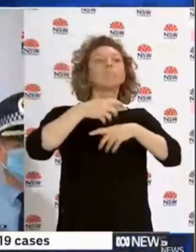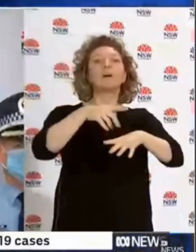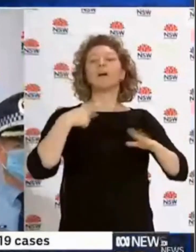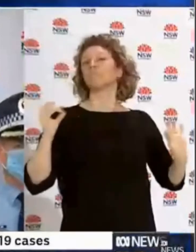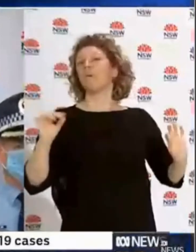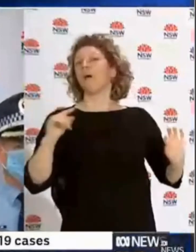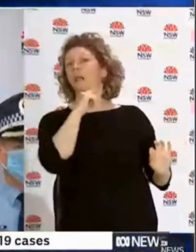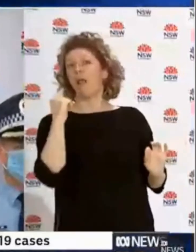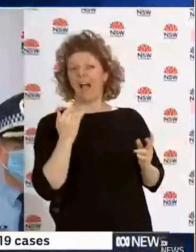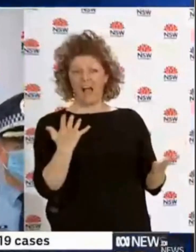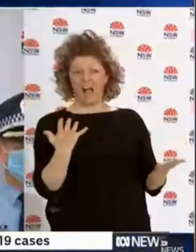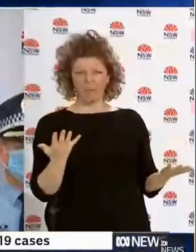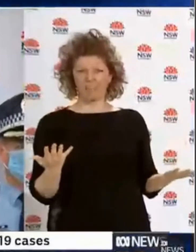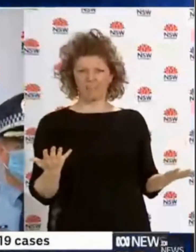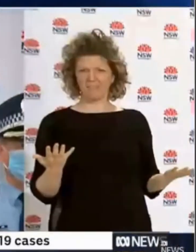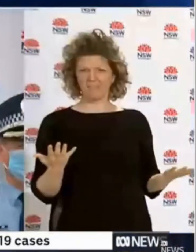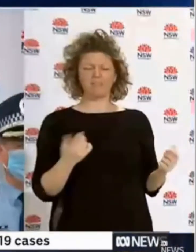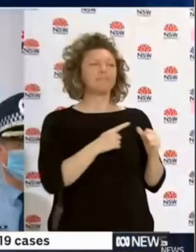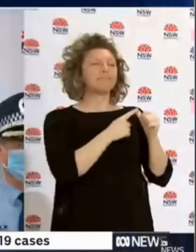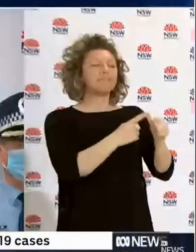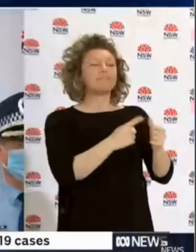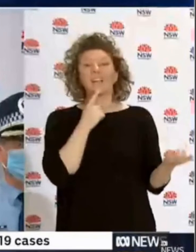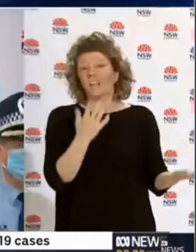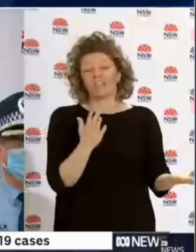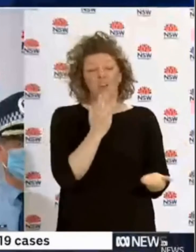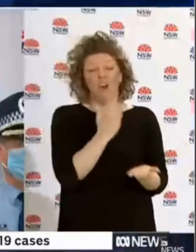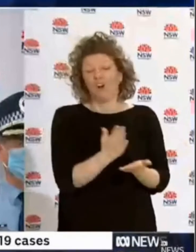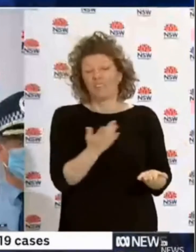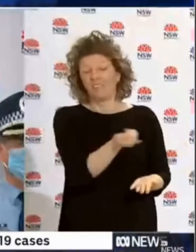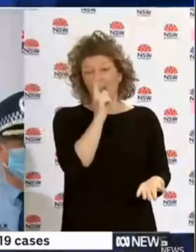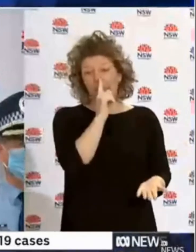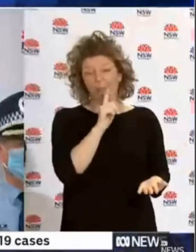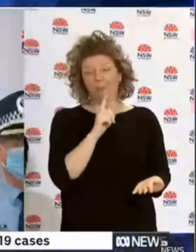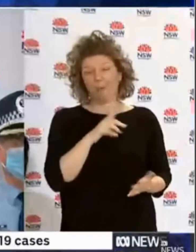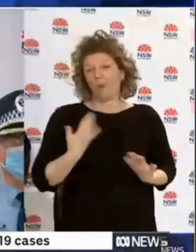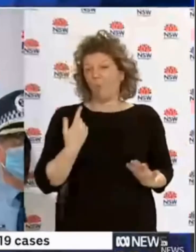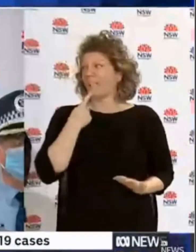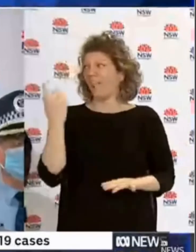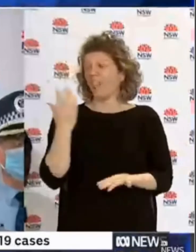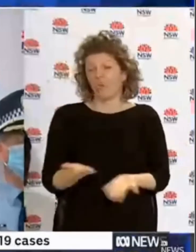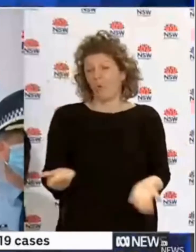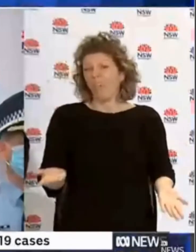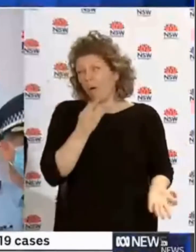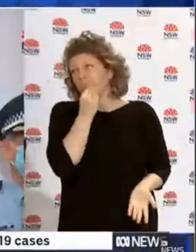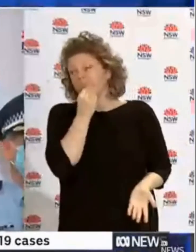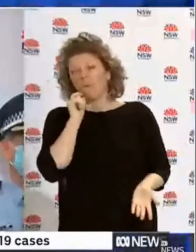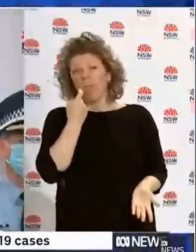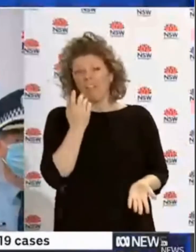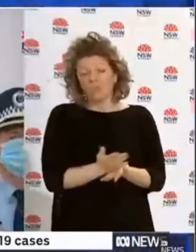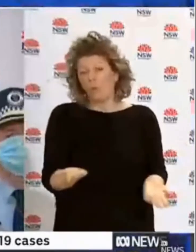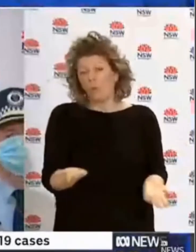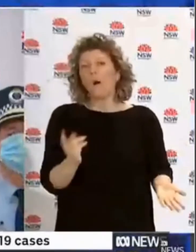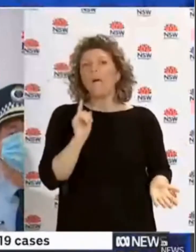pandemic. If people don't want to tell us the truth, then... But what happens is once you're a positive case, we have